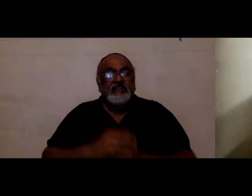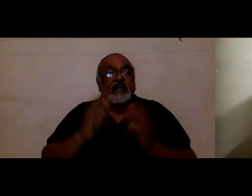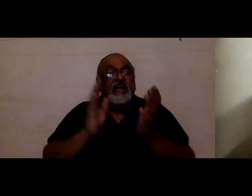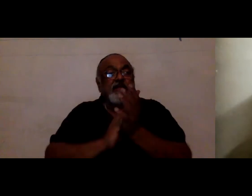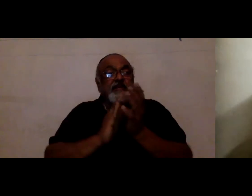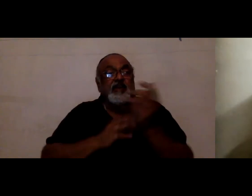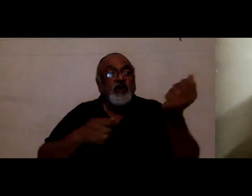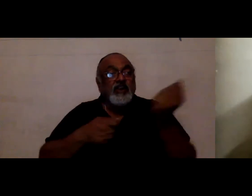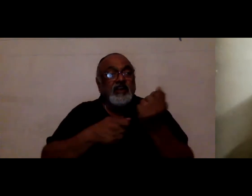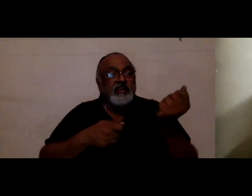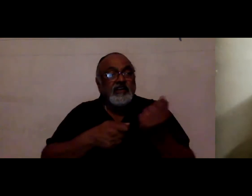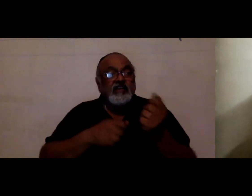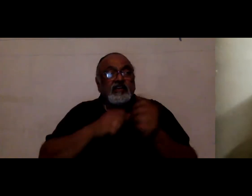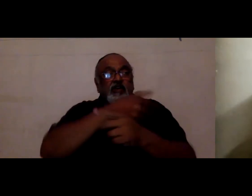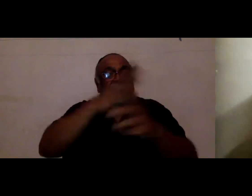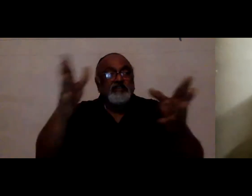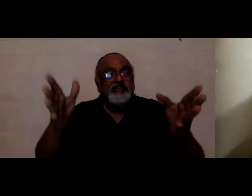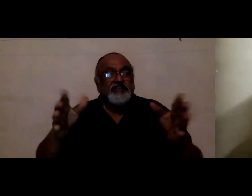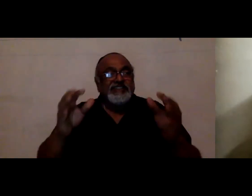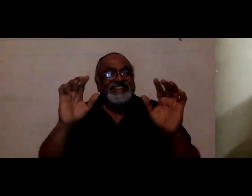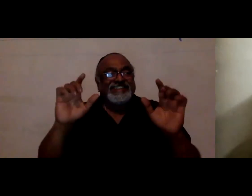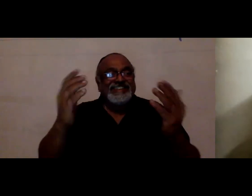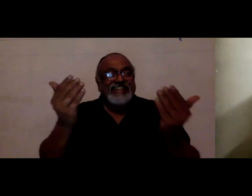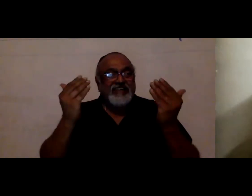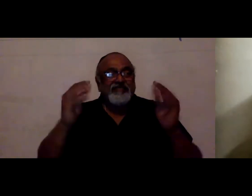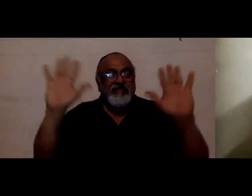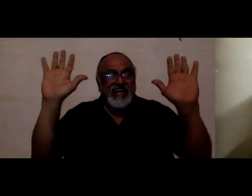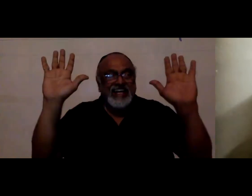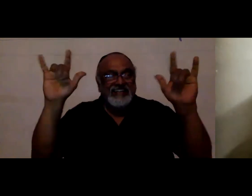you. Have fun. Stay safe. Thank you. Bye bye.